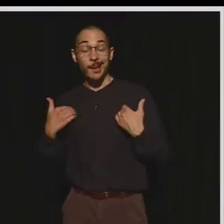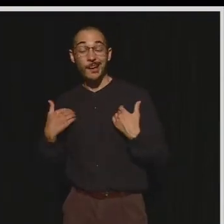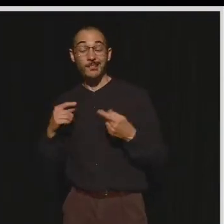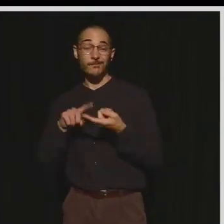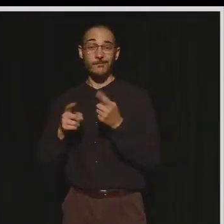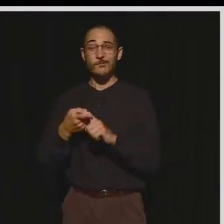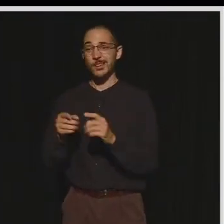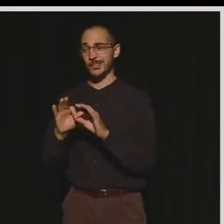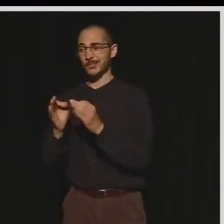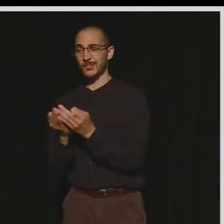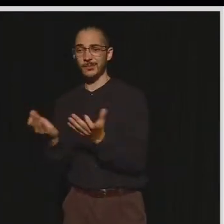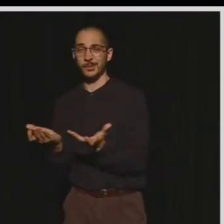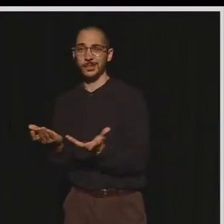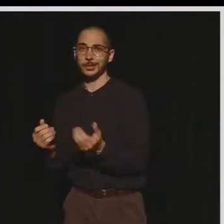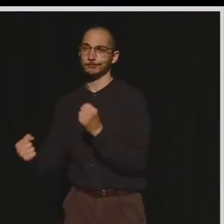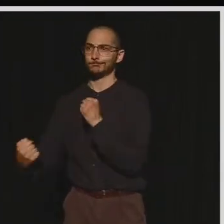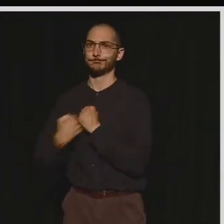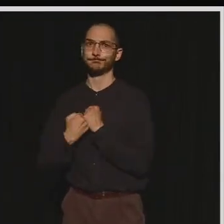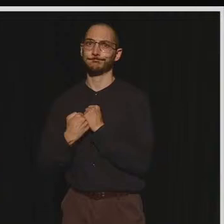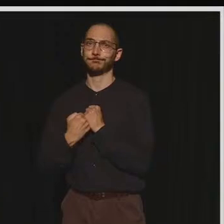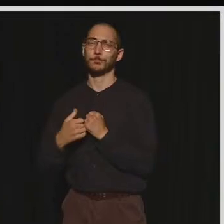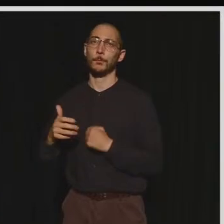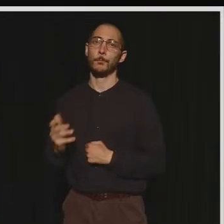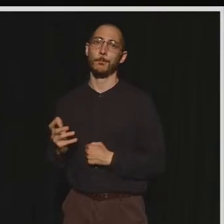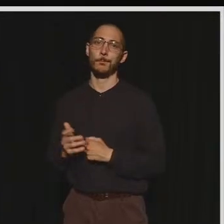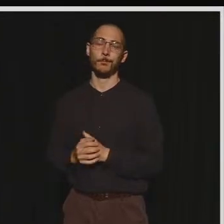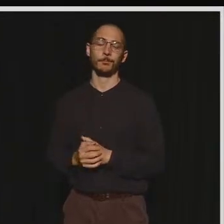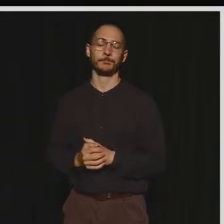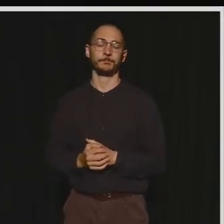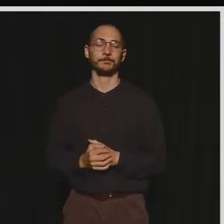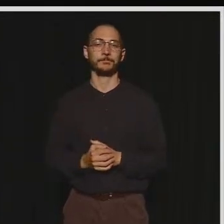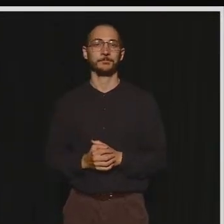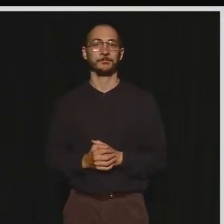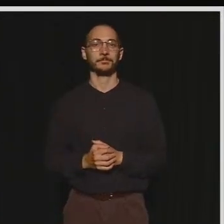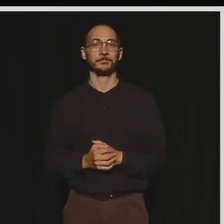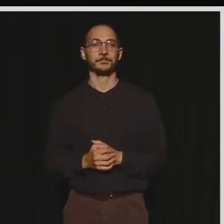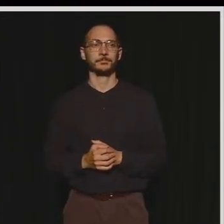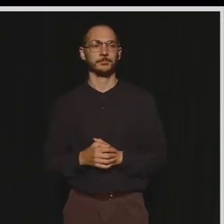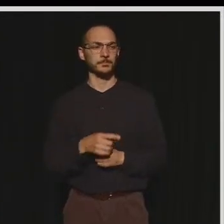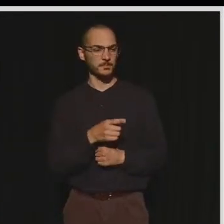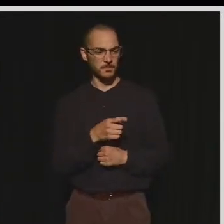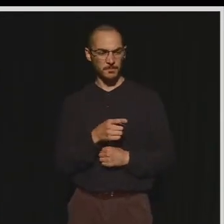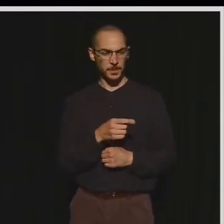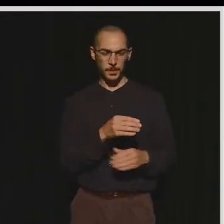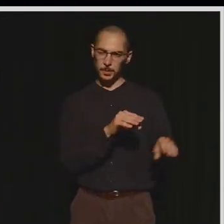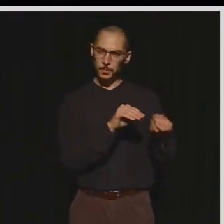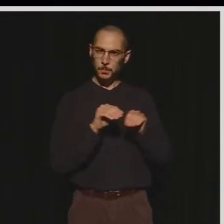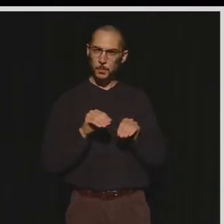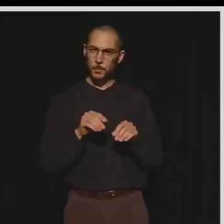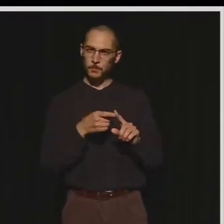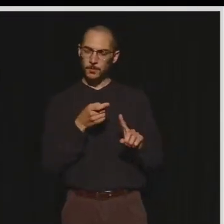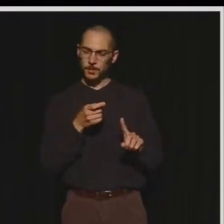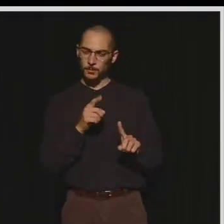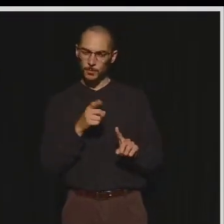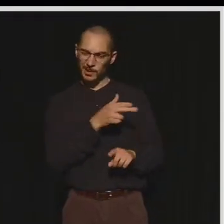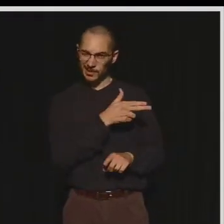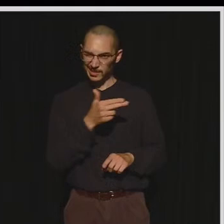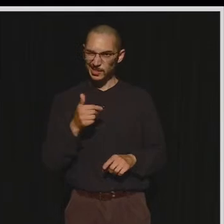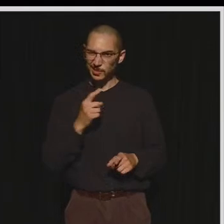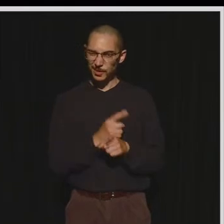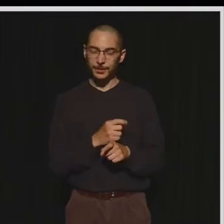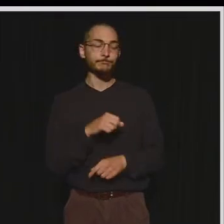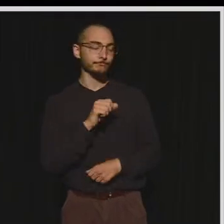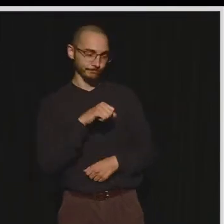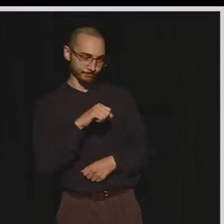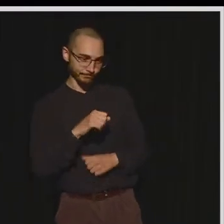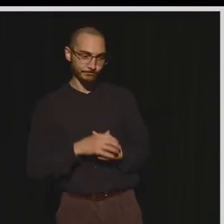amazing. It's like my love letter to Vancouver. Now, you came here from Indonesia. So, you know, you're bringing that part of